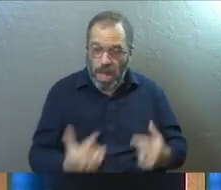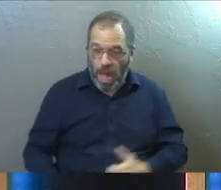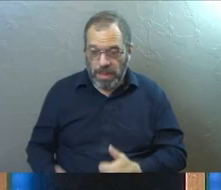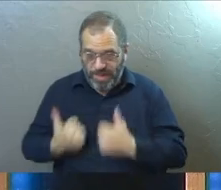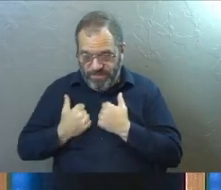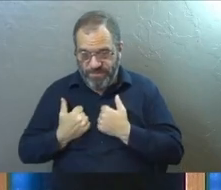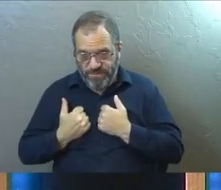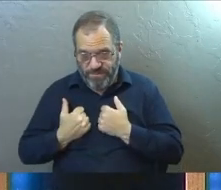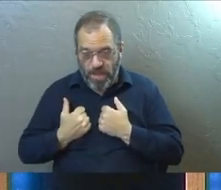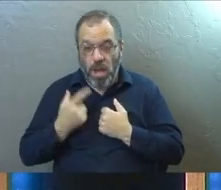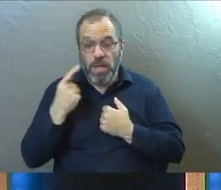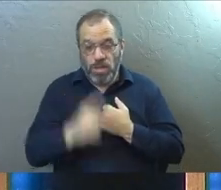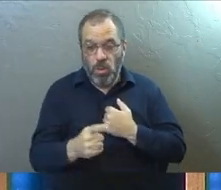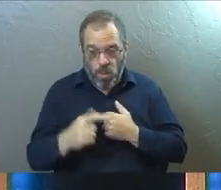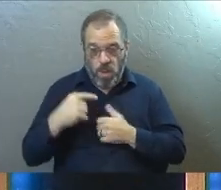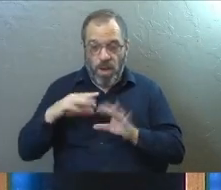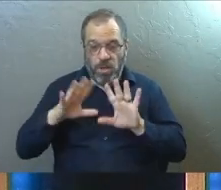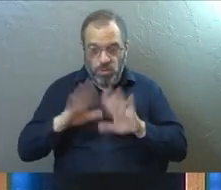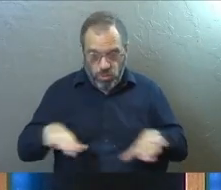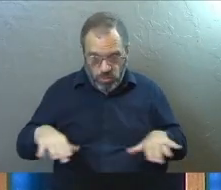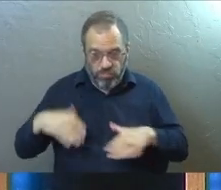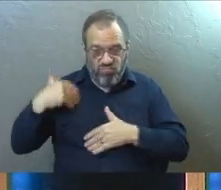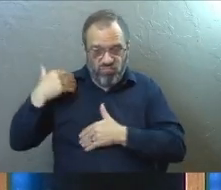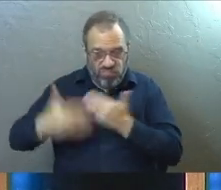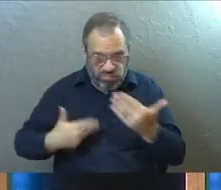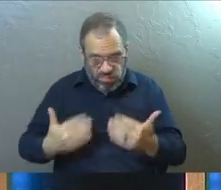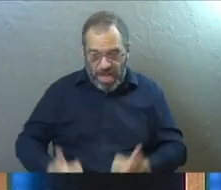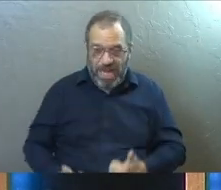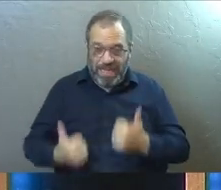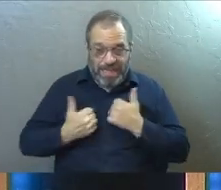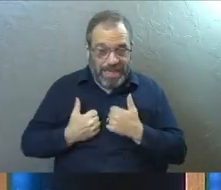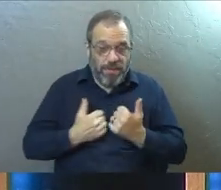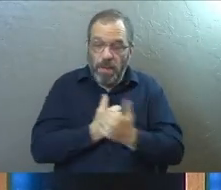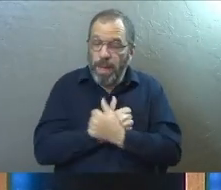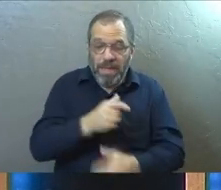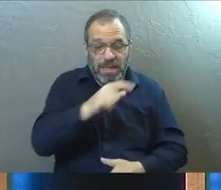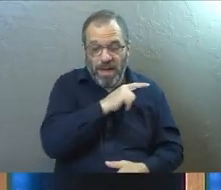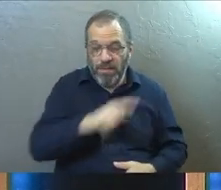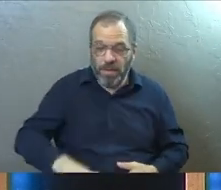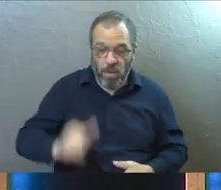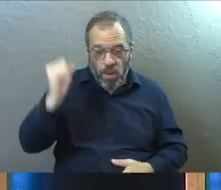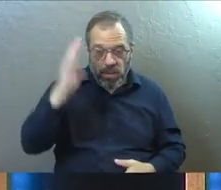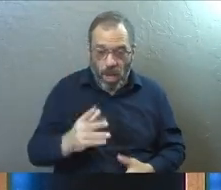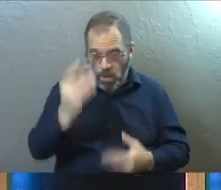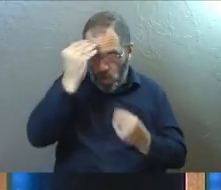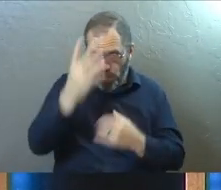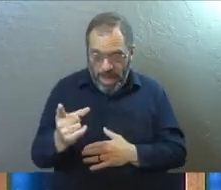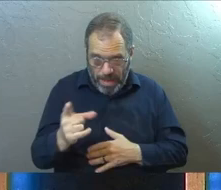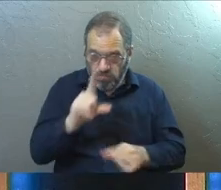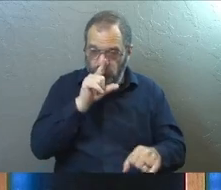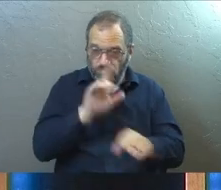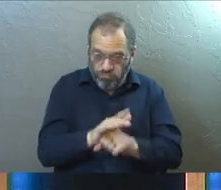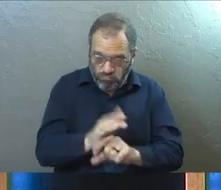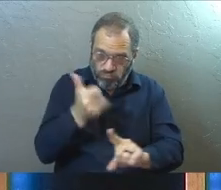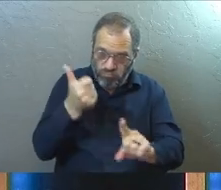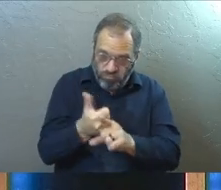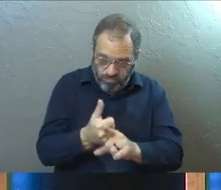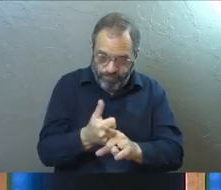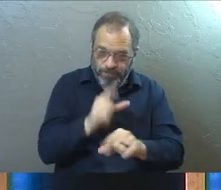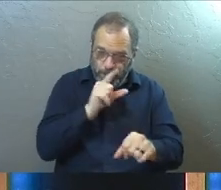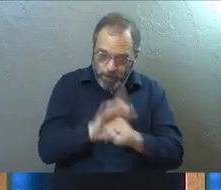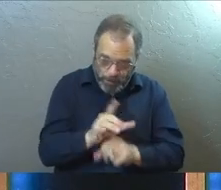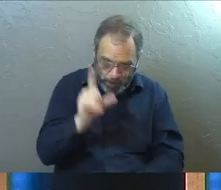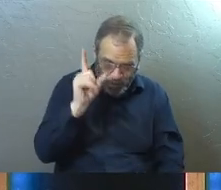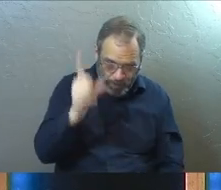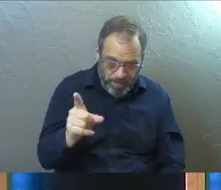life, so that you and your descendants might live. You can make this choice by loving the Lord your God, obeying him, and committing yourself firmly